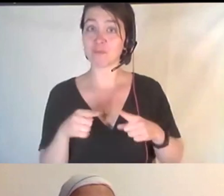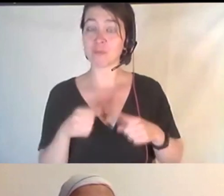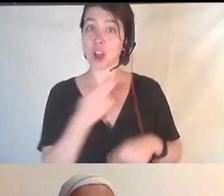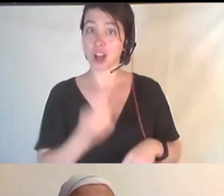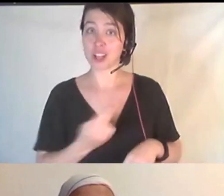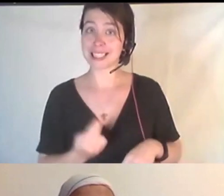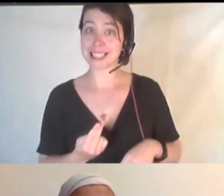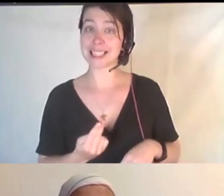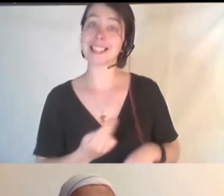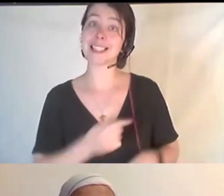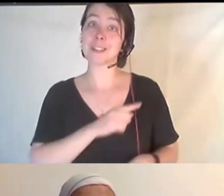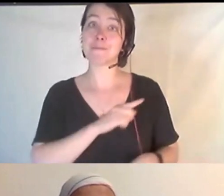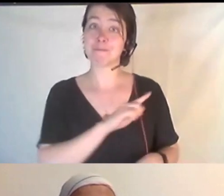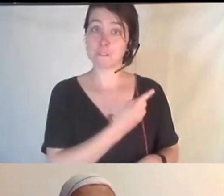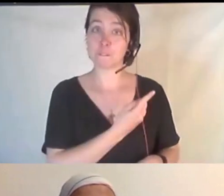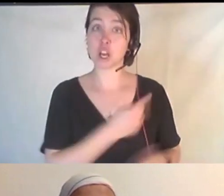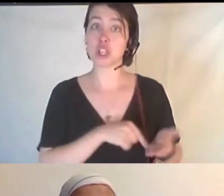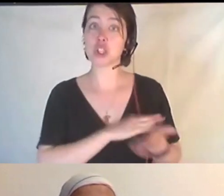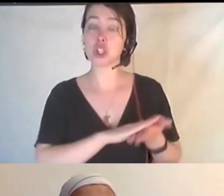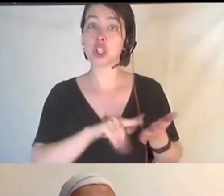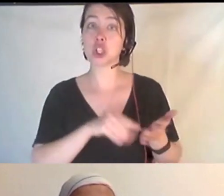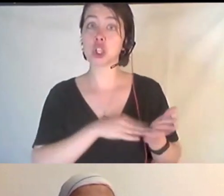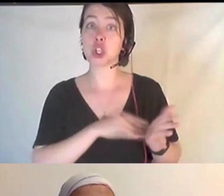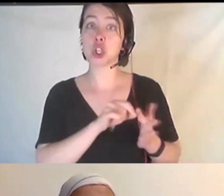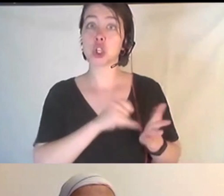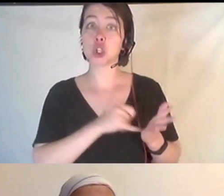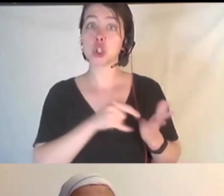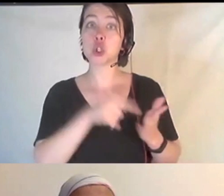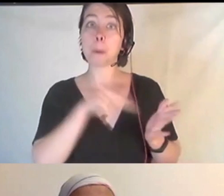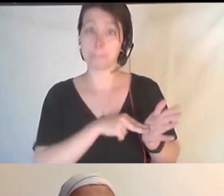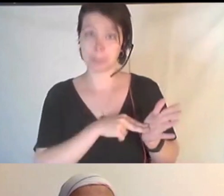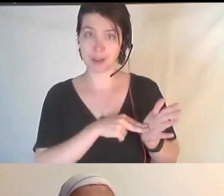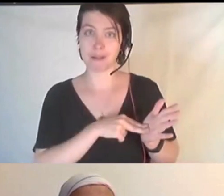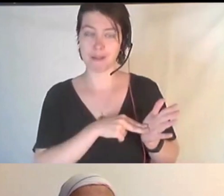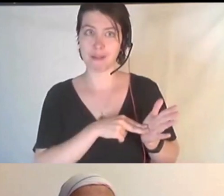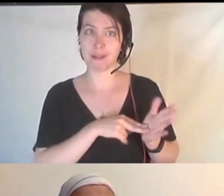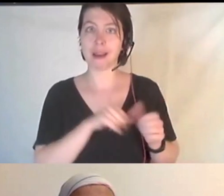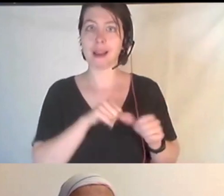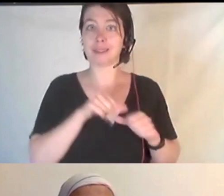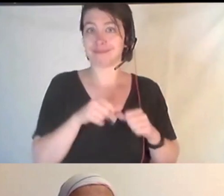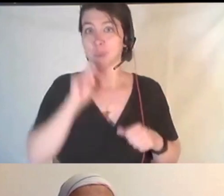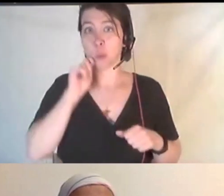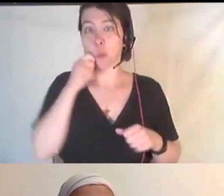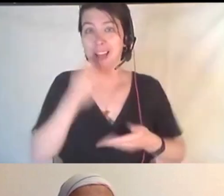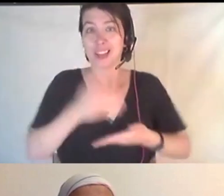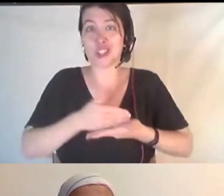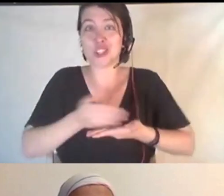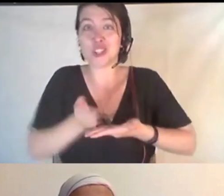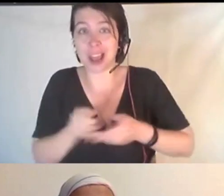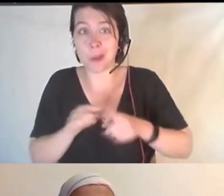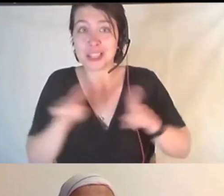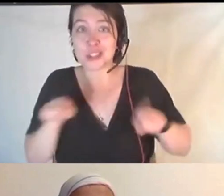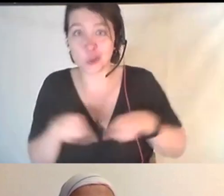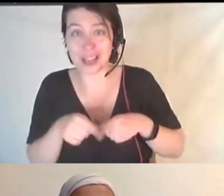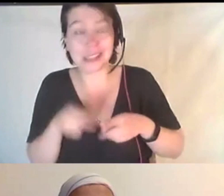his practice. And I'm actually going to try and screen share to show you some of his work while we're talking. It might go horribly wrong, in